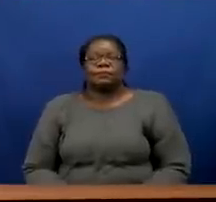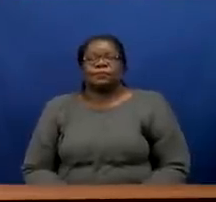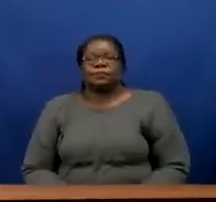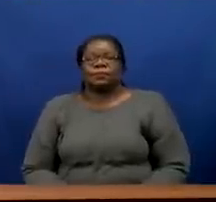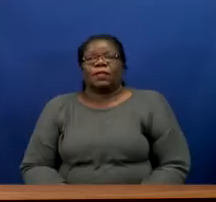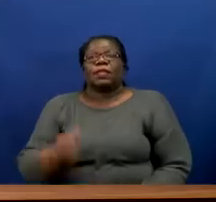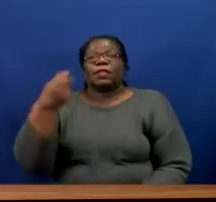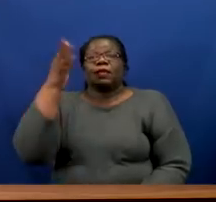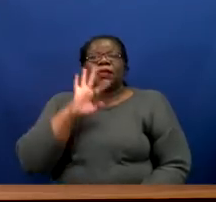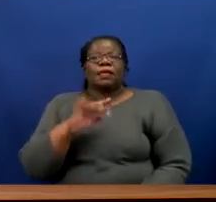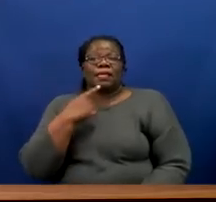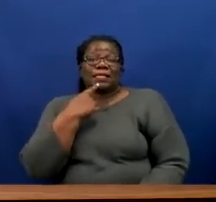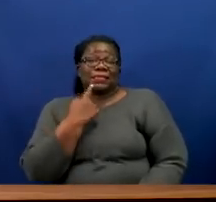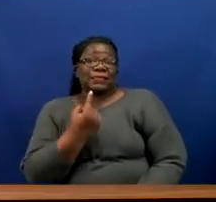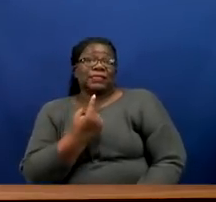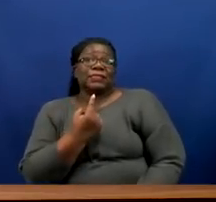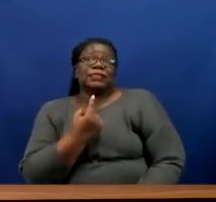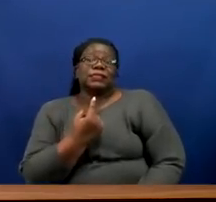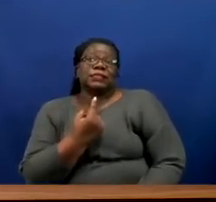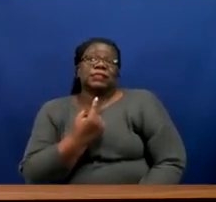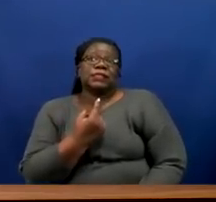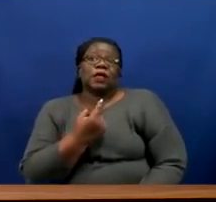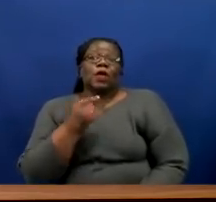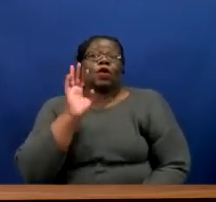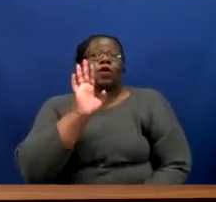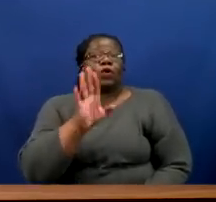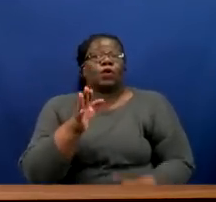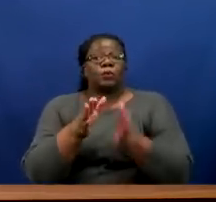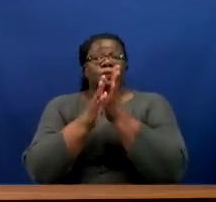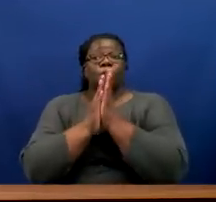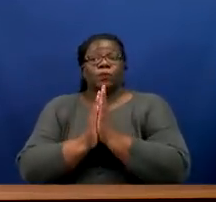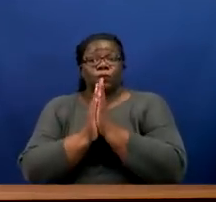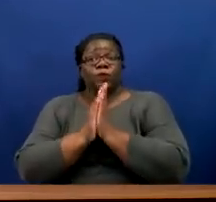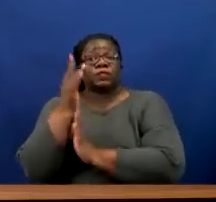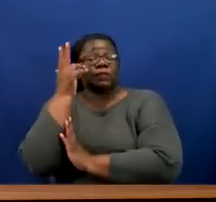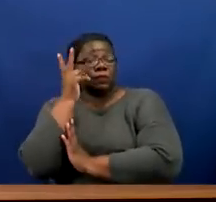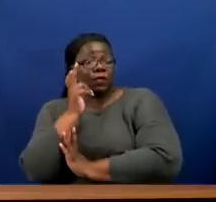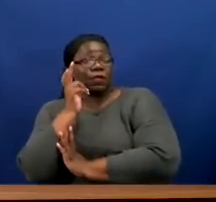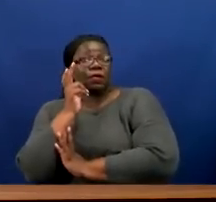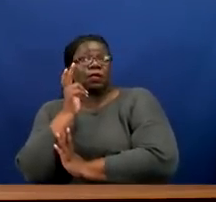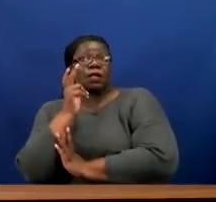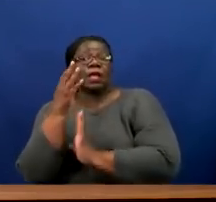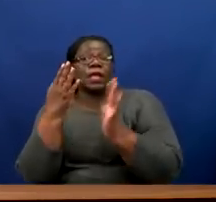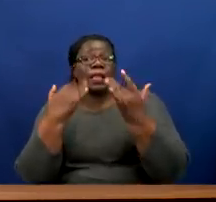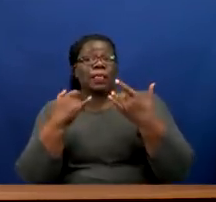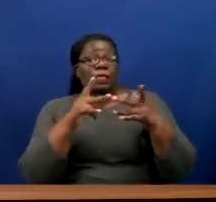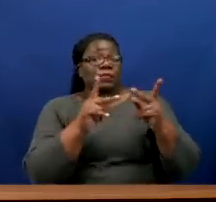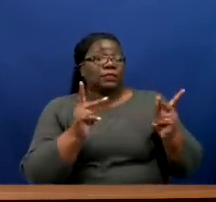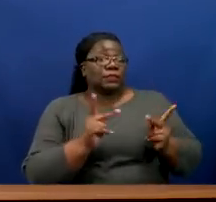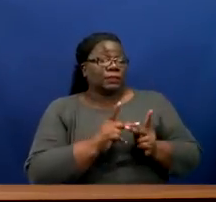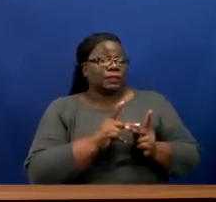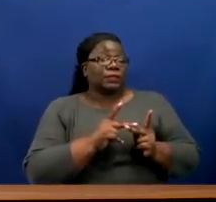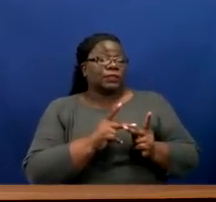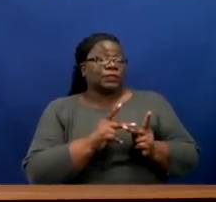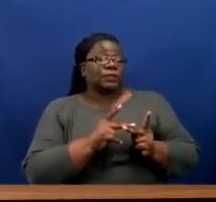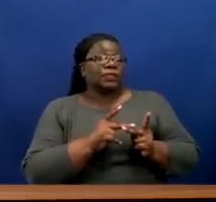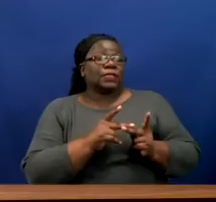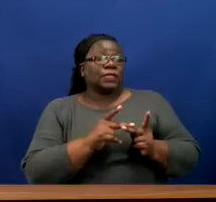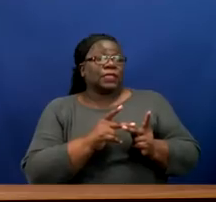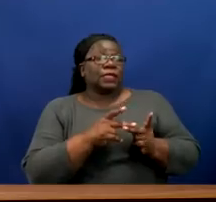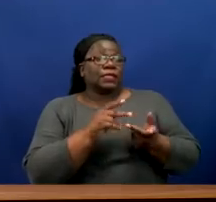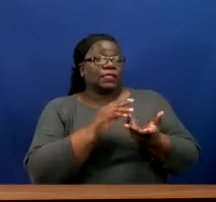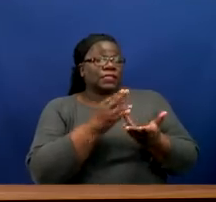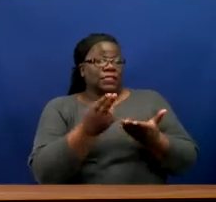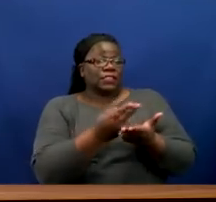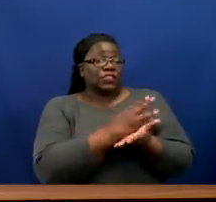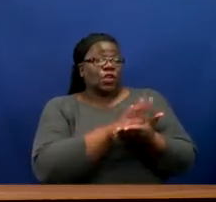Says, listen, your prayers have been heard, and this place has been hallowed. But can I